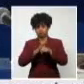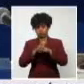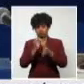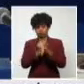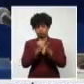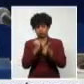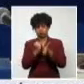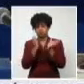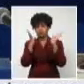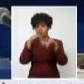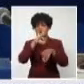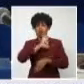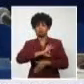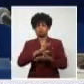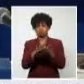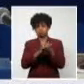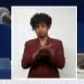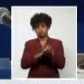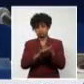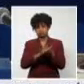asymptomatic.